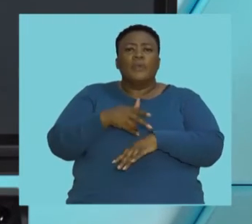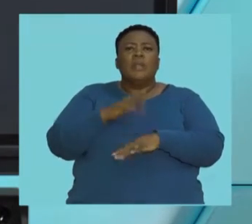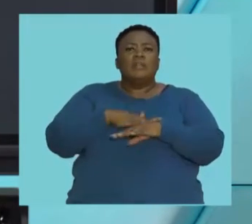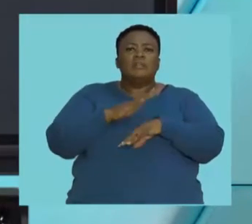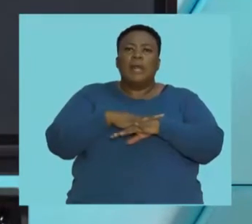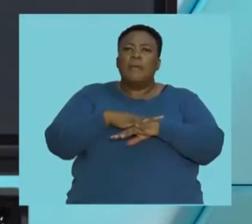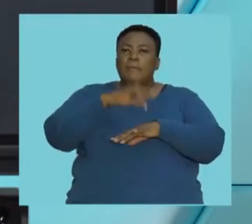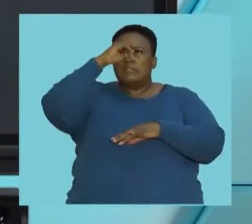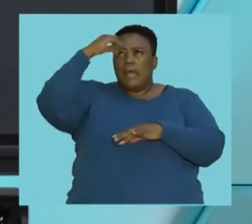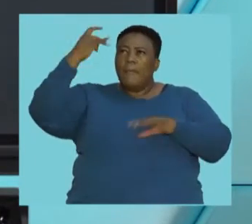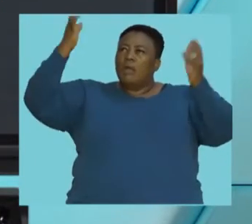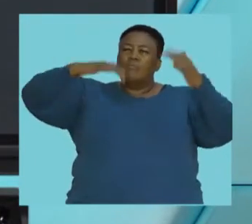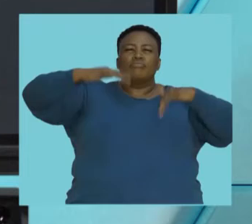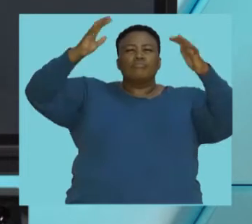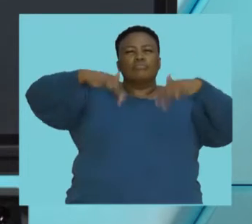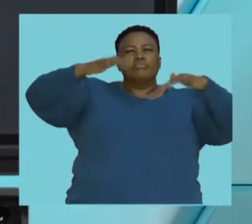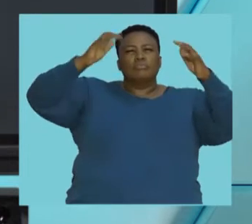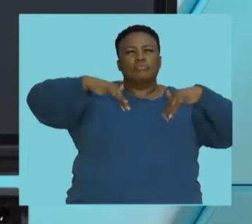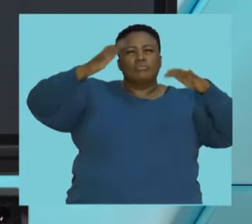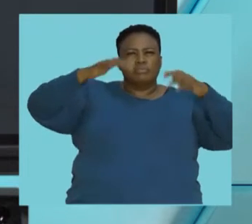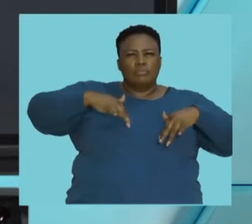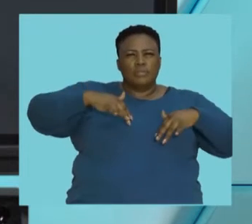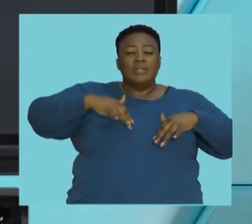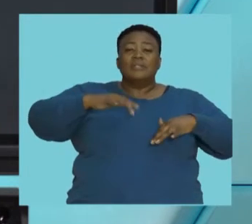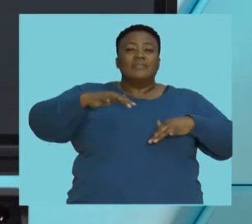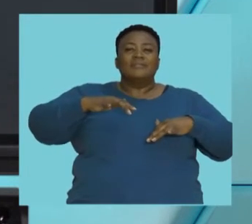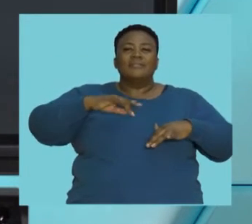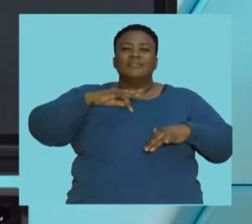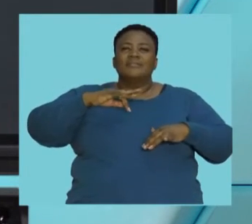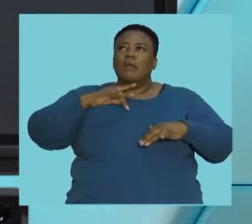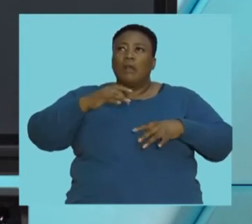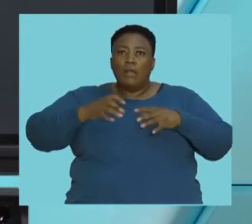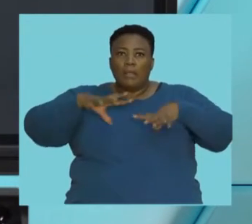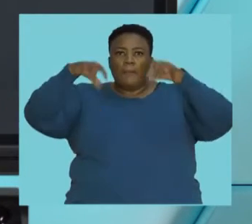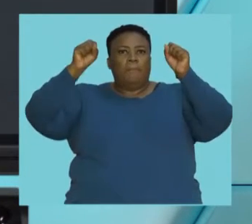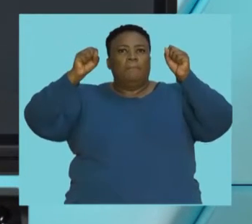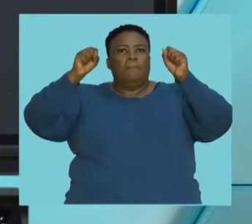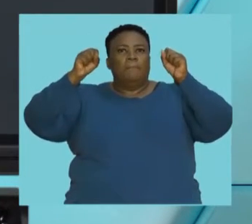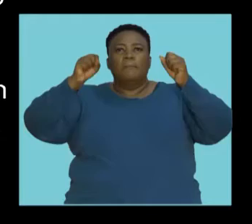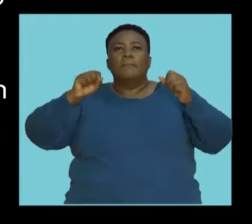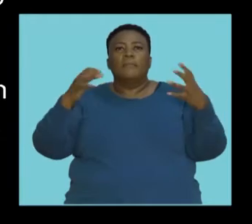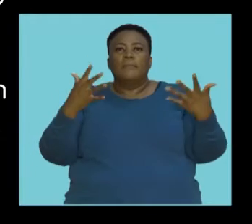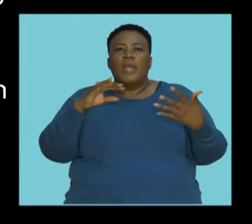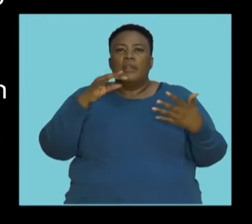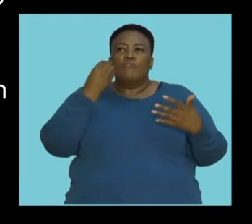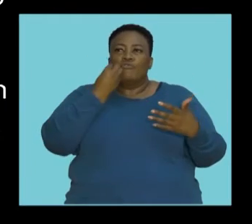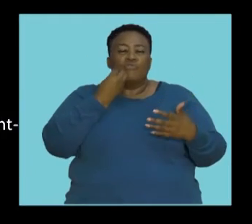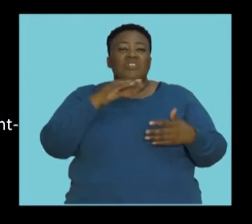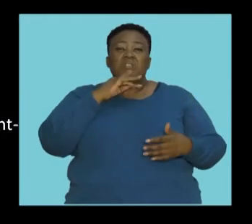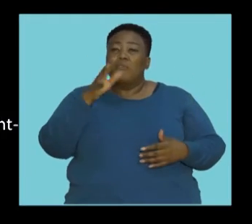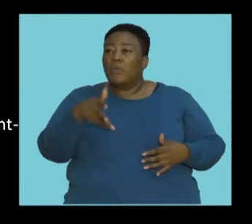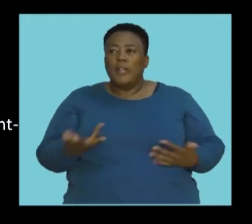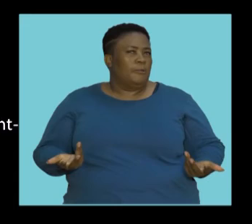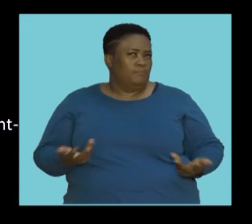rains. And so we experience these droughts that in turn affect food production. Right,